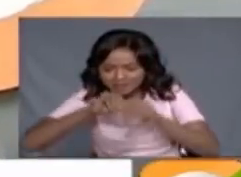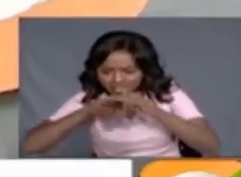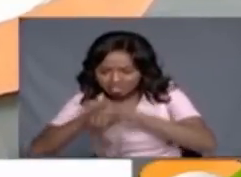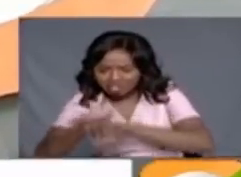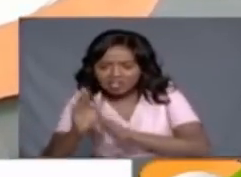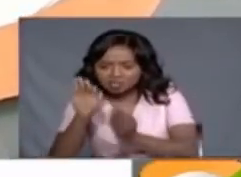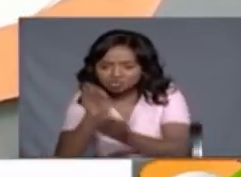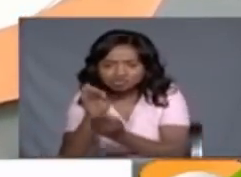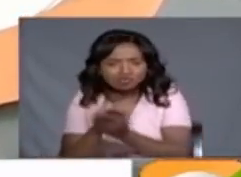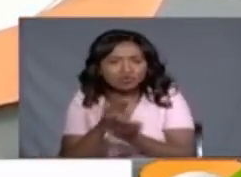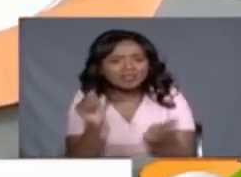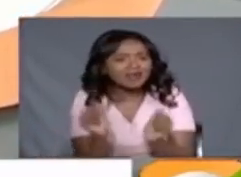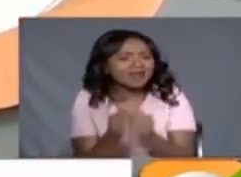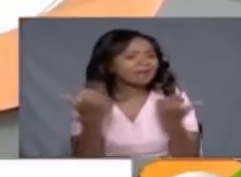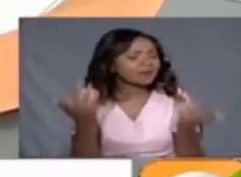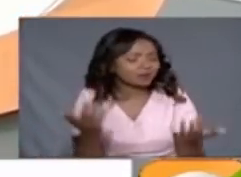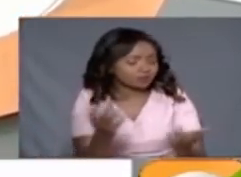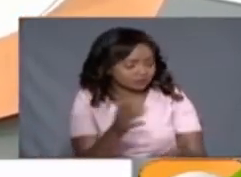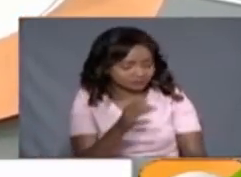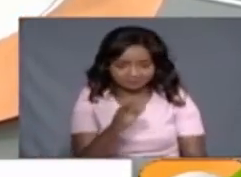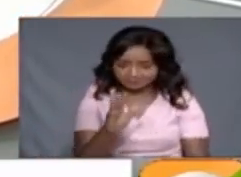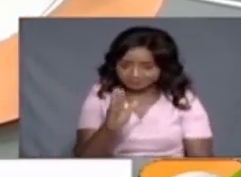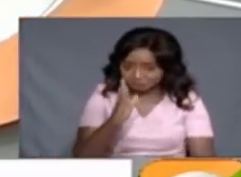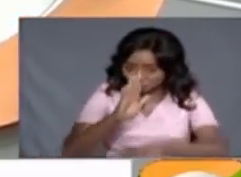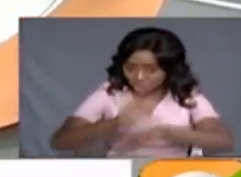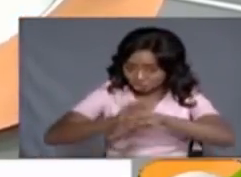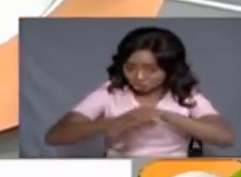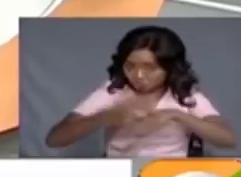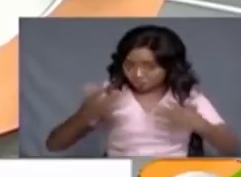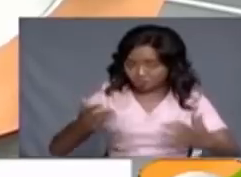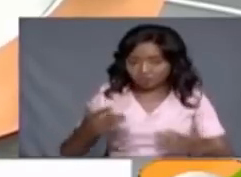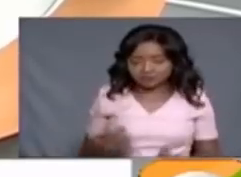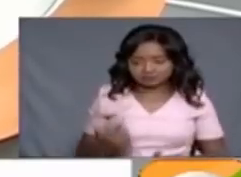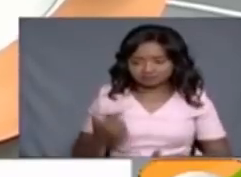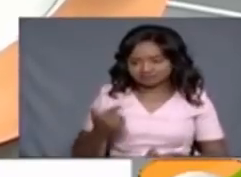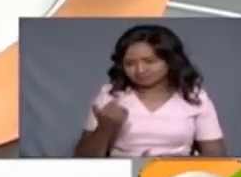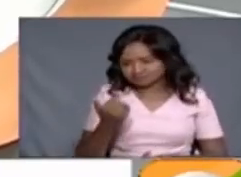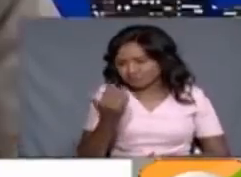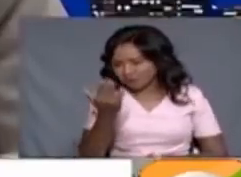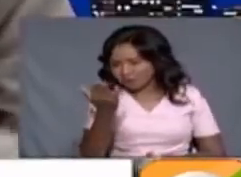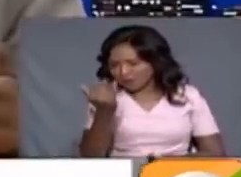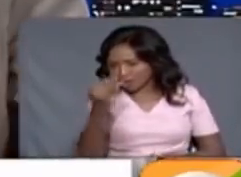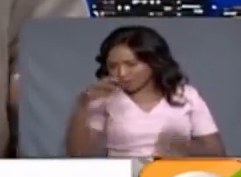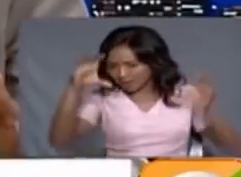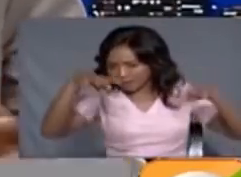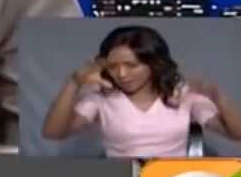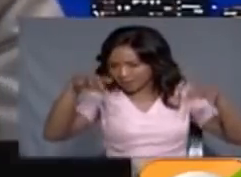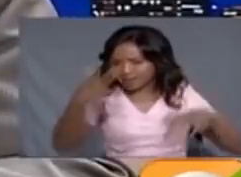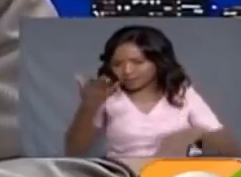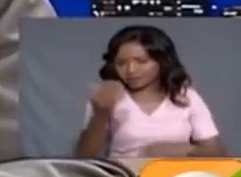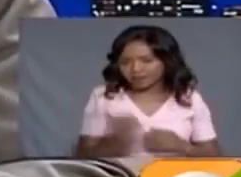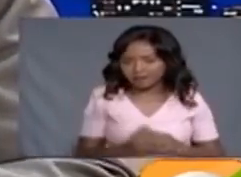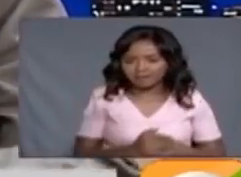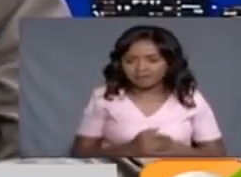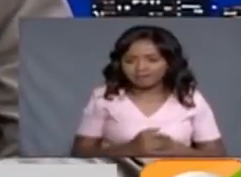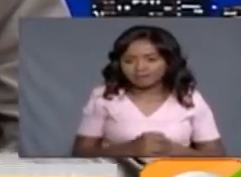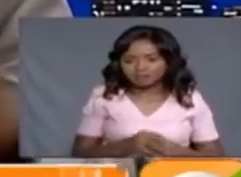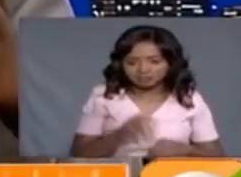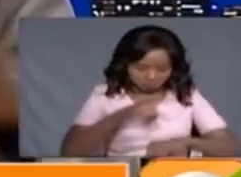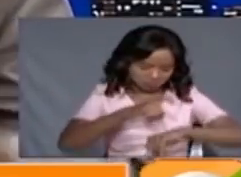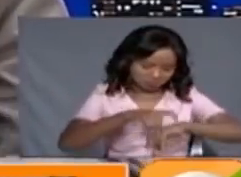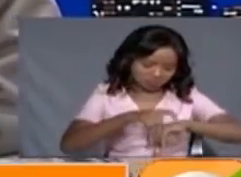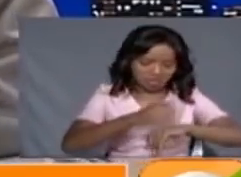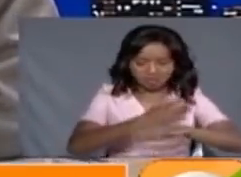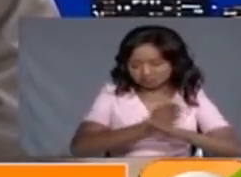The good thing is we are still yet towards the long range. Therefore, there is time, and the government